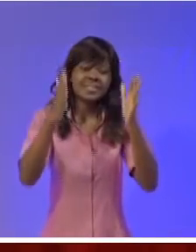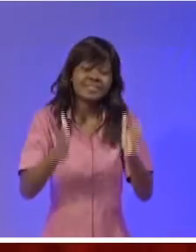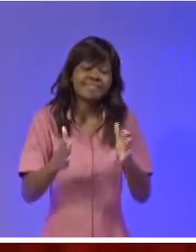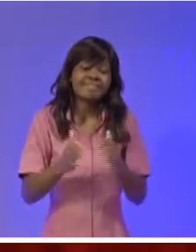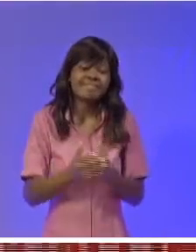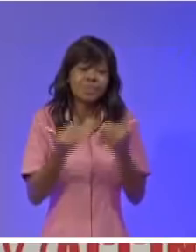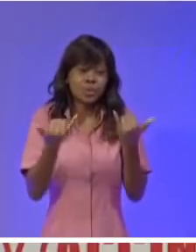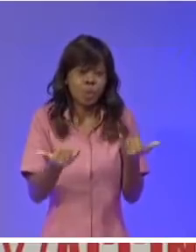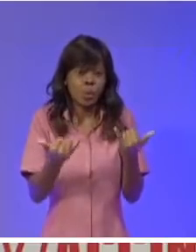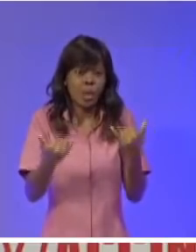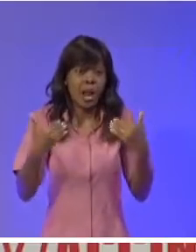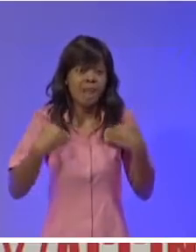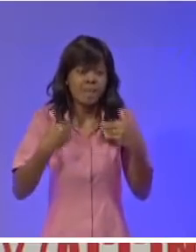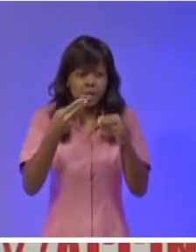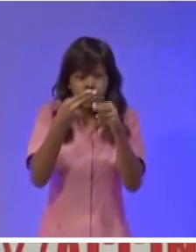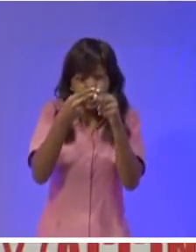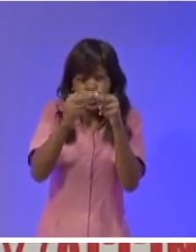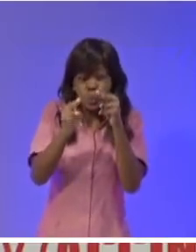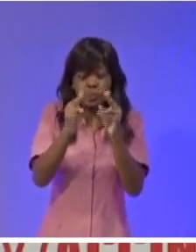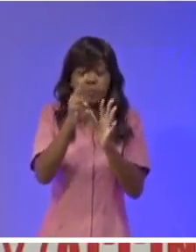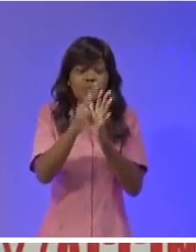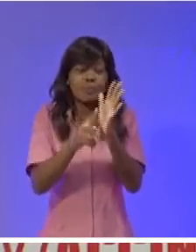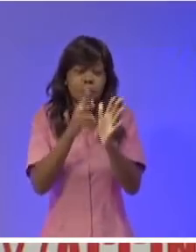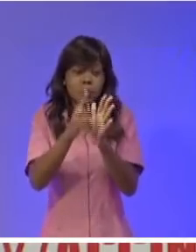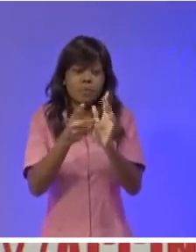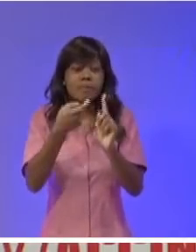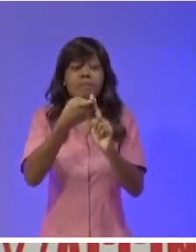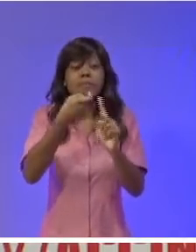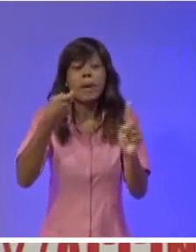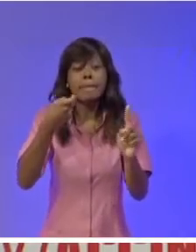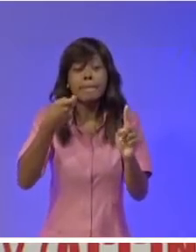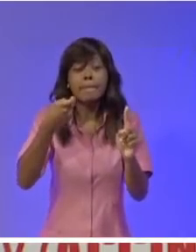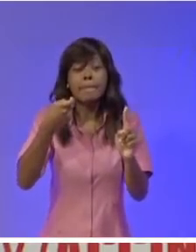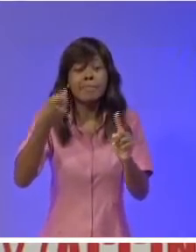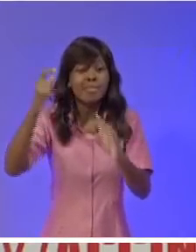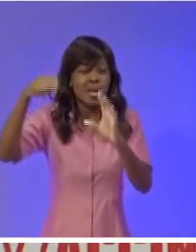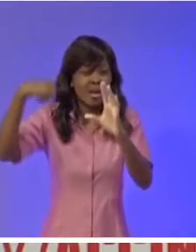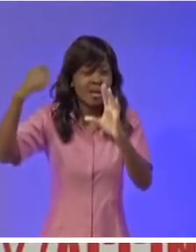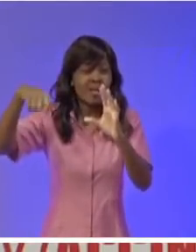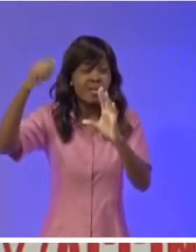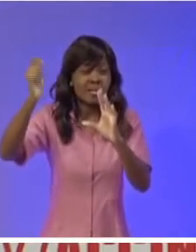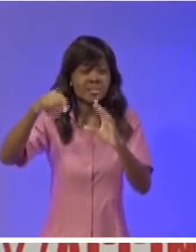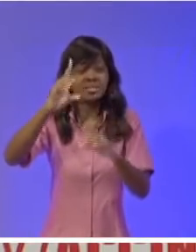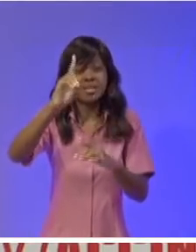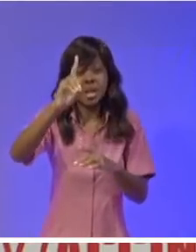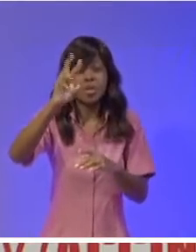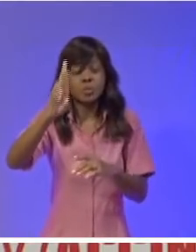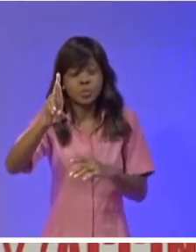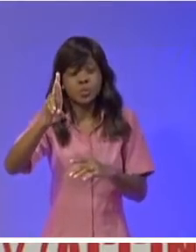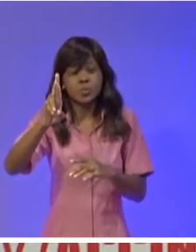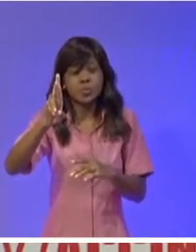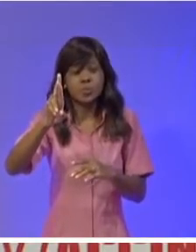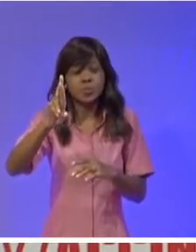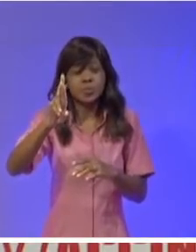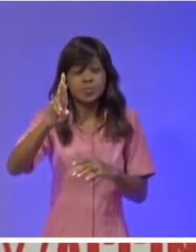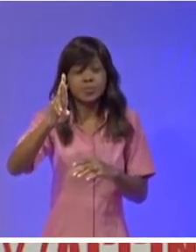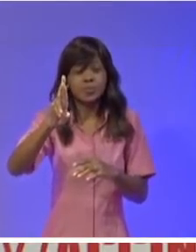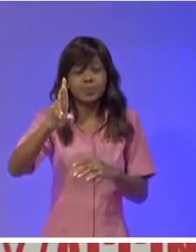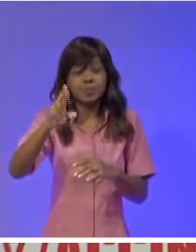short video from one of our own, David Rudder, endorsing the COVID-19 vaccine. Goodbye and be